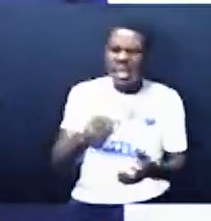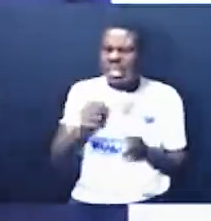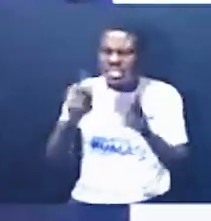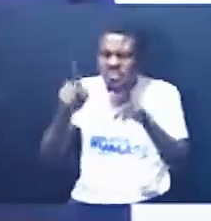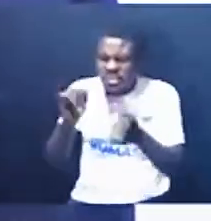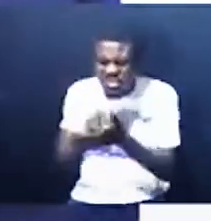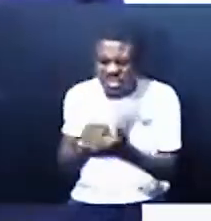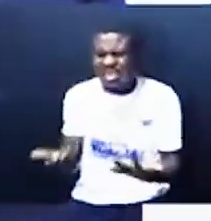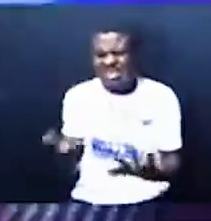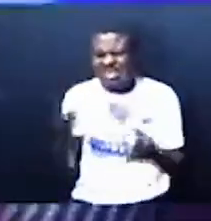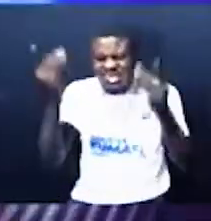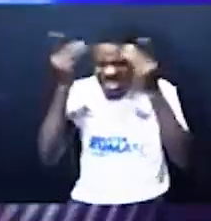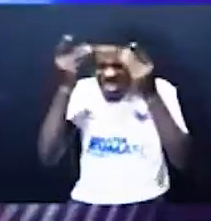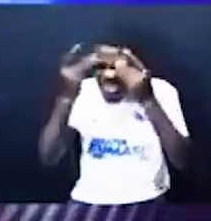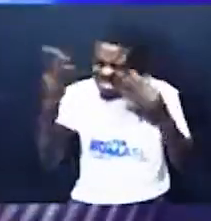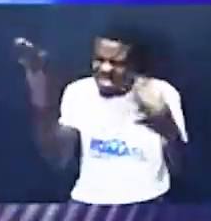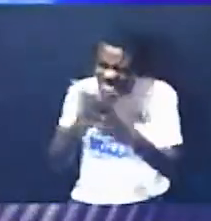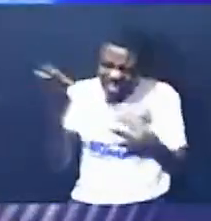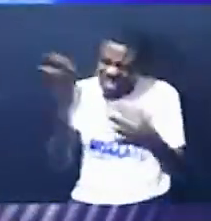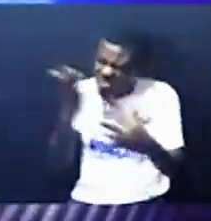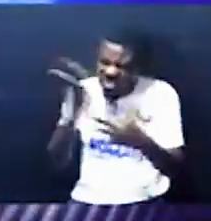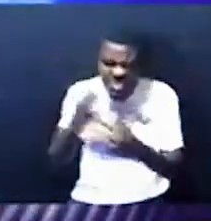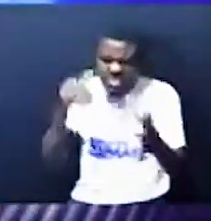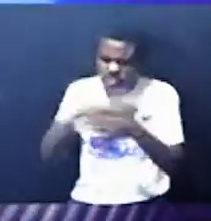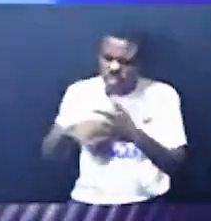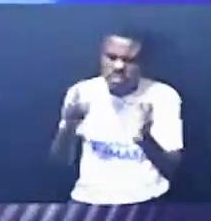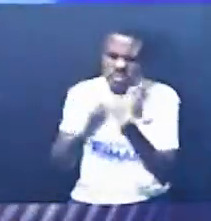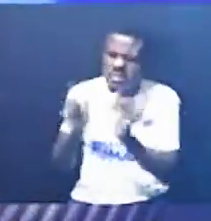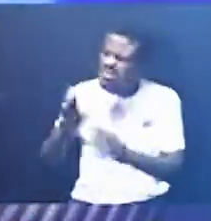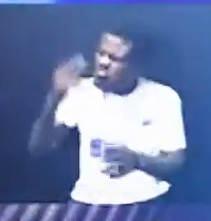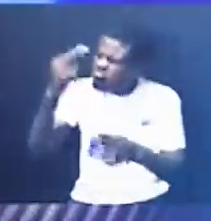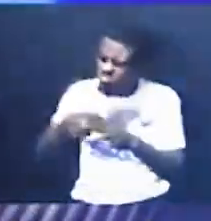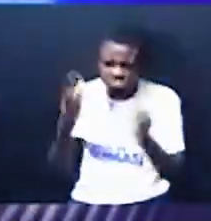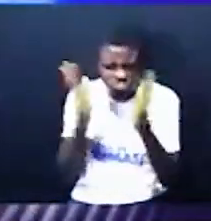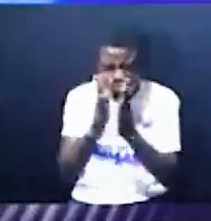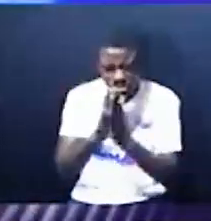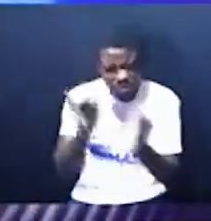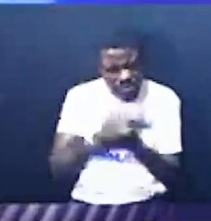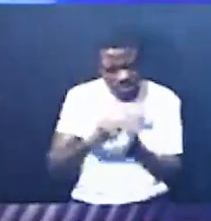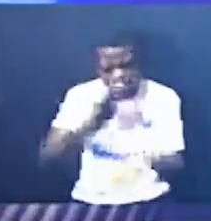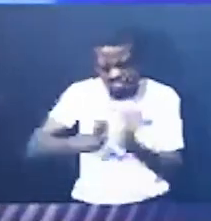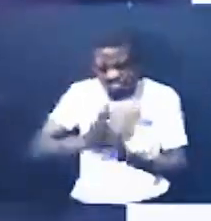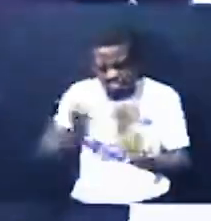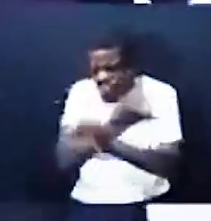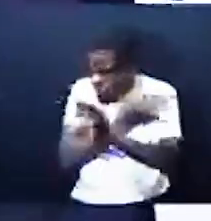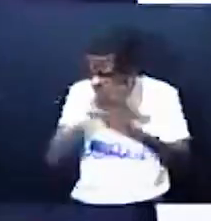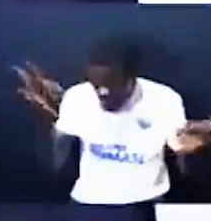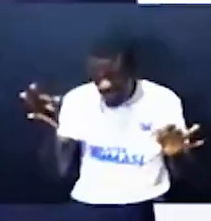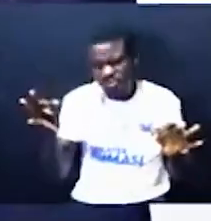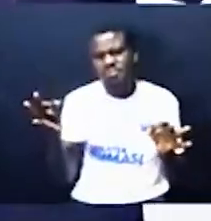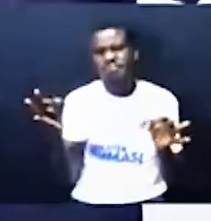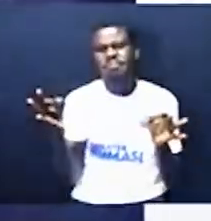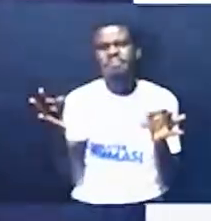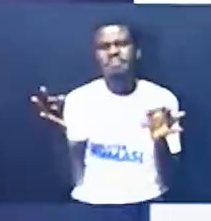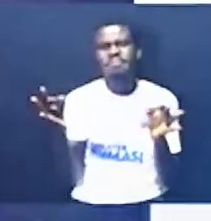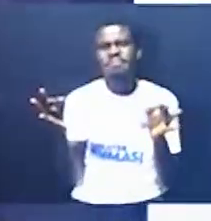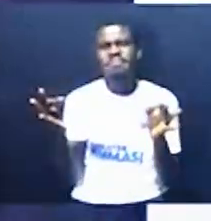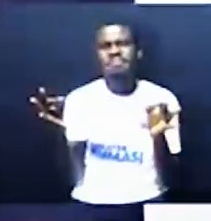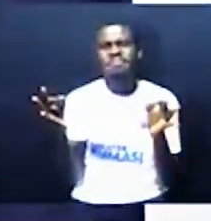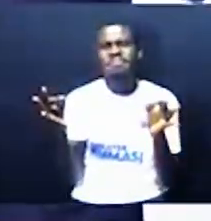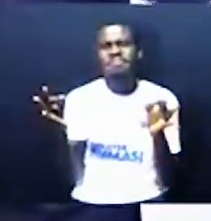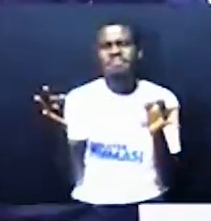tormented by demons, in the name of Jesus, we pray that you be free.